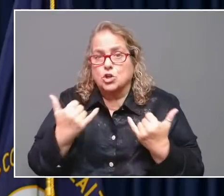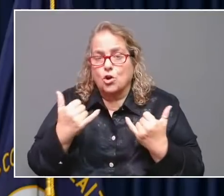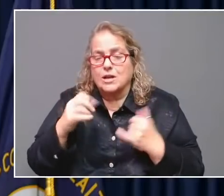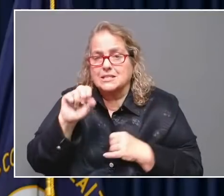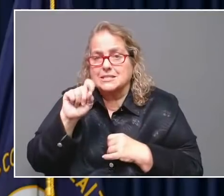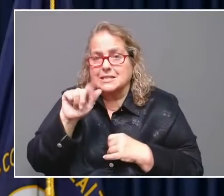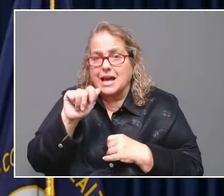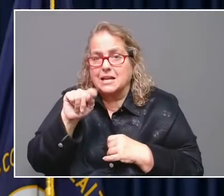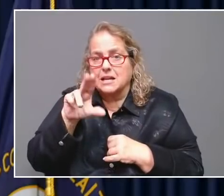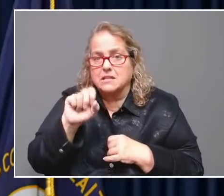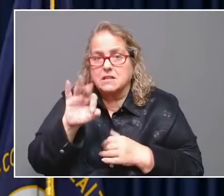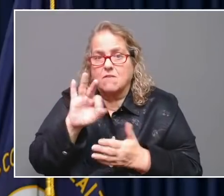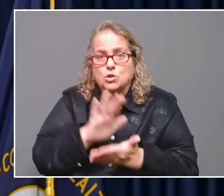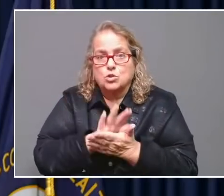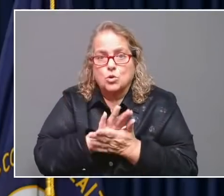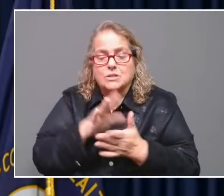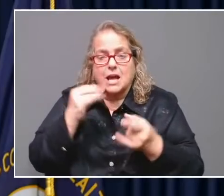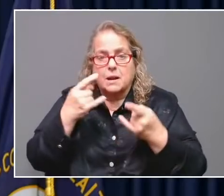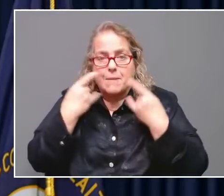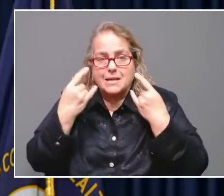and masking in Kentucky?